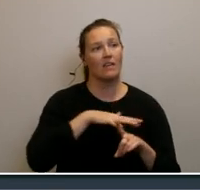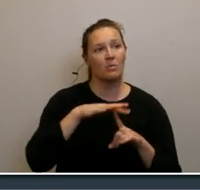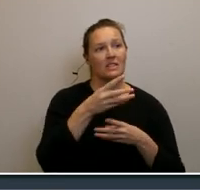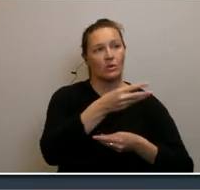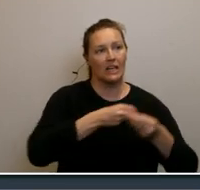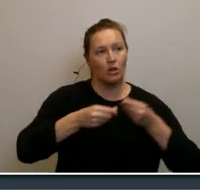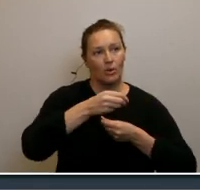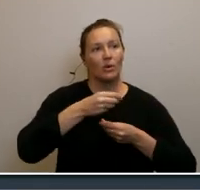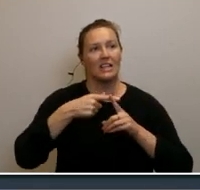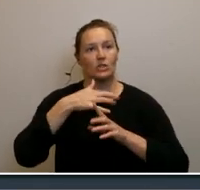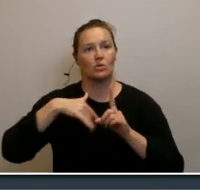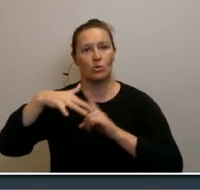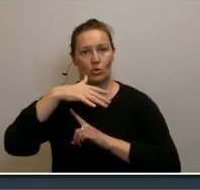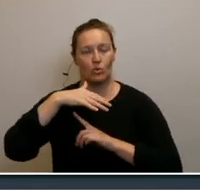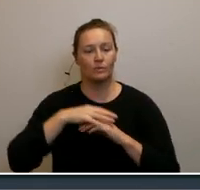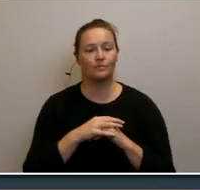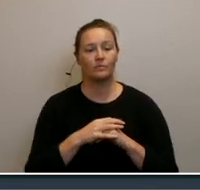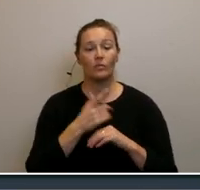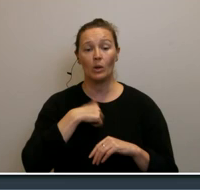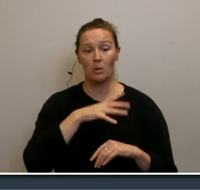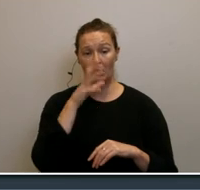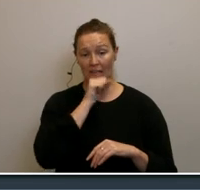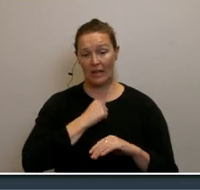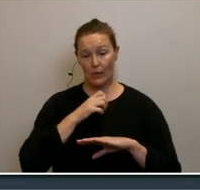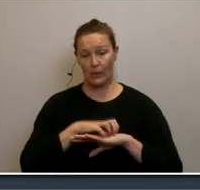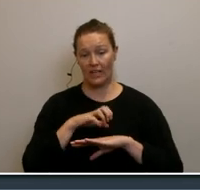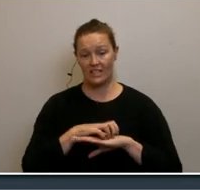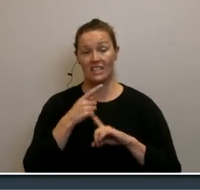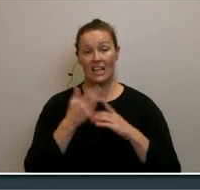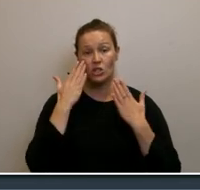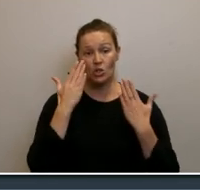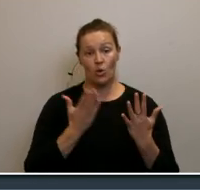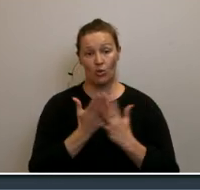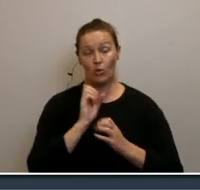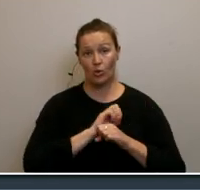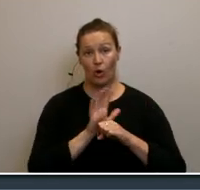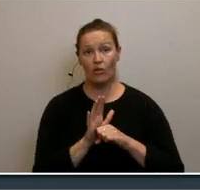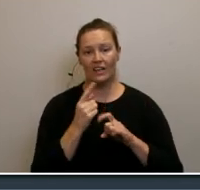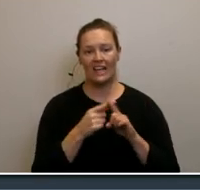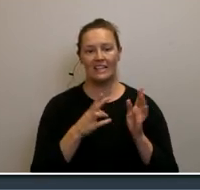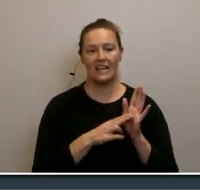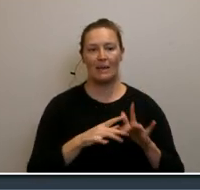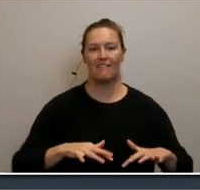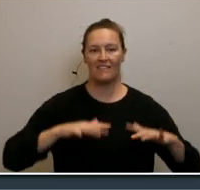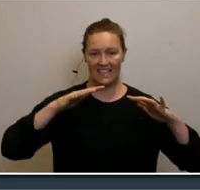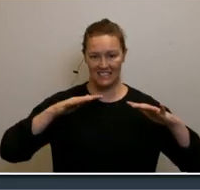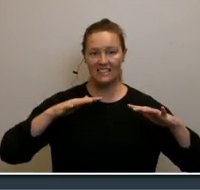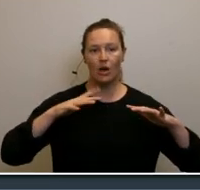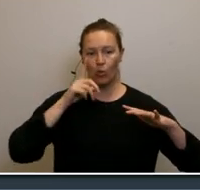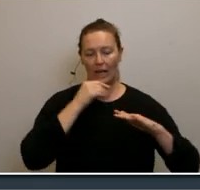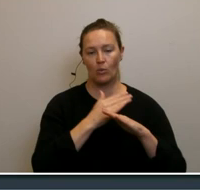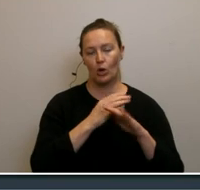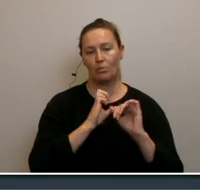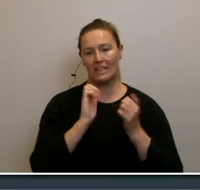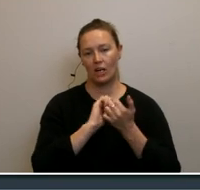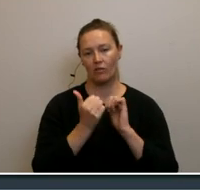and cultural. We believe as a Tai Whenua, and as demonstrated through COVID-19 and the Napier floods, we can work better in a